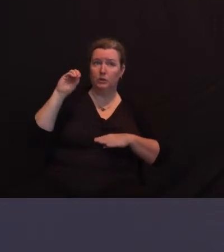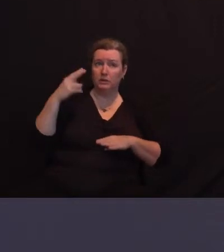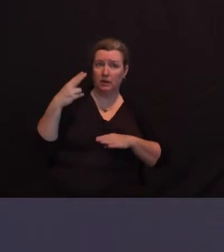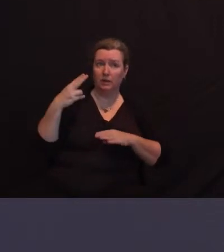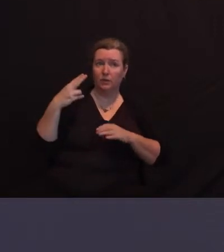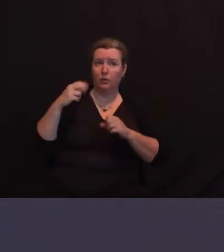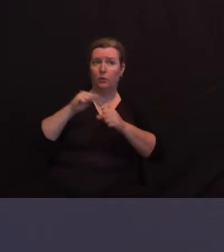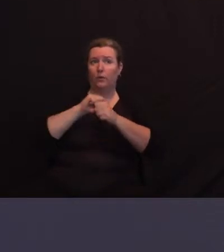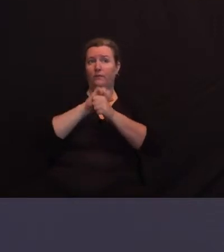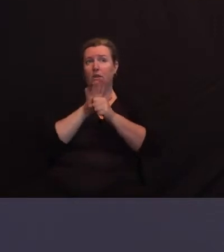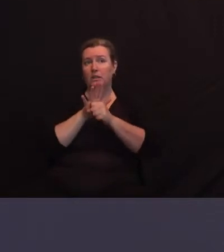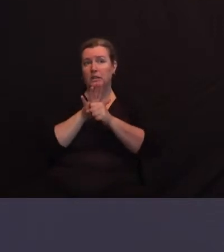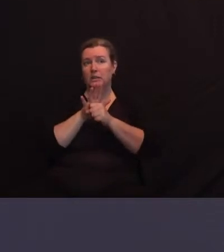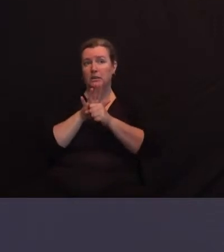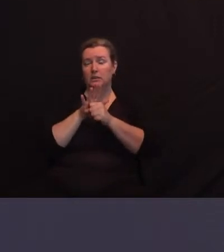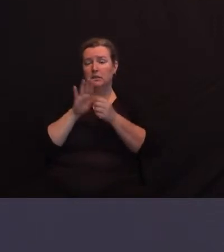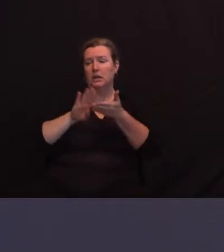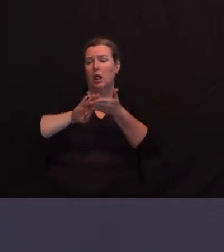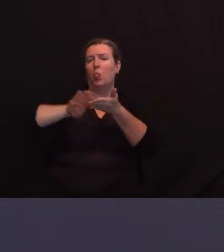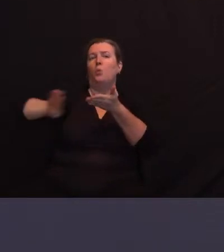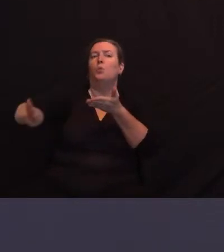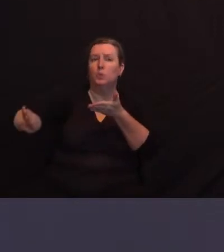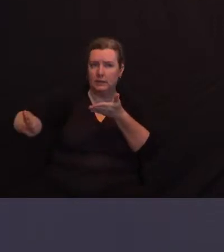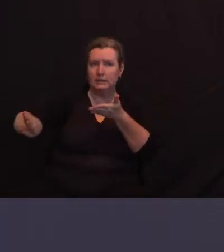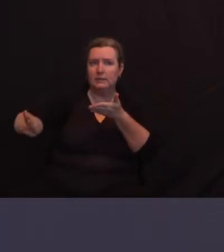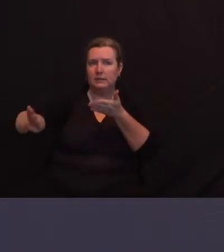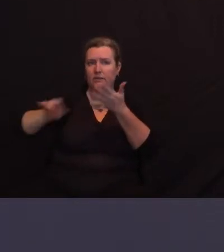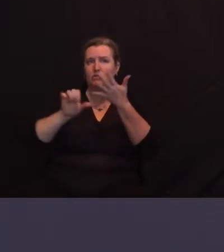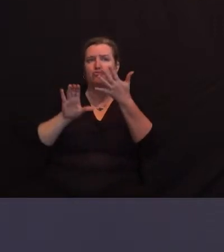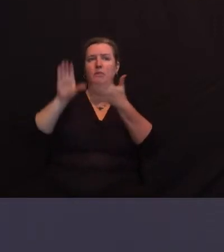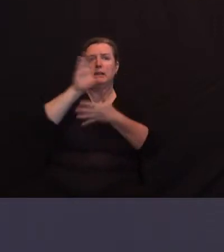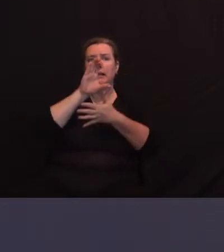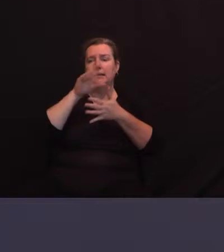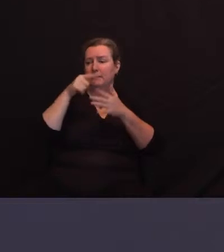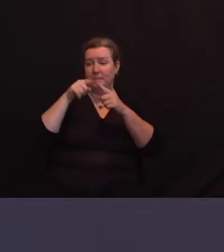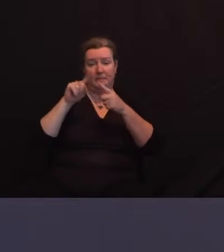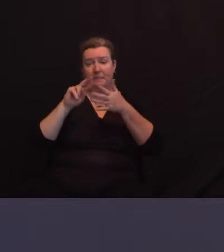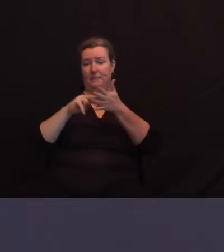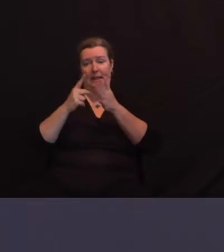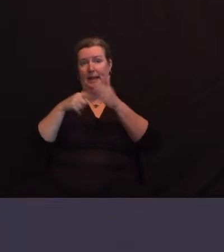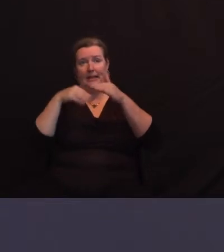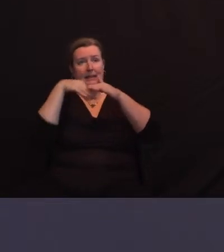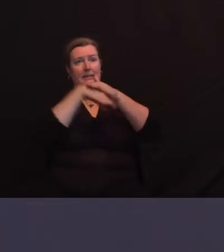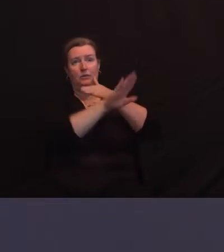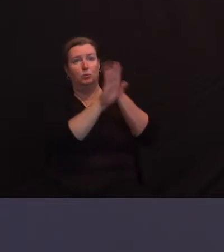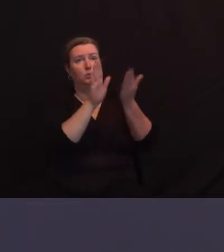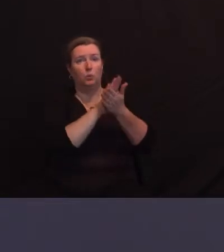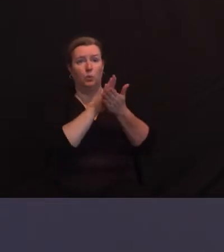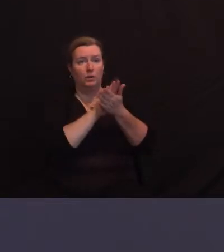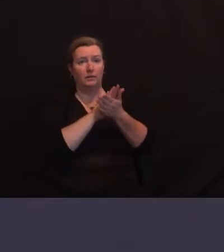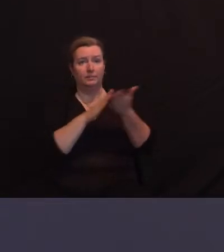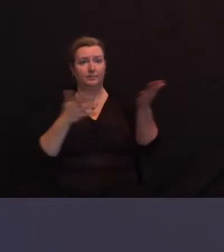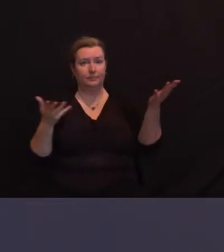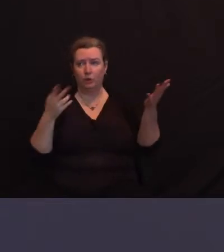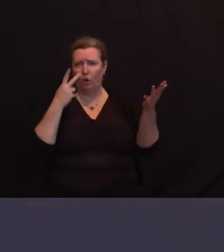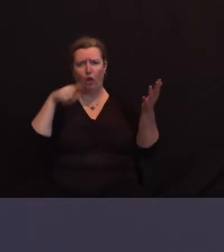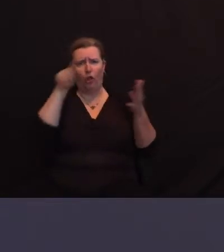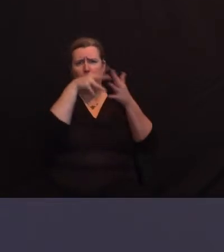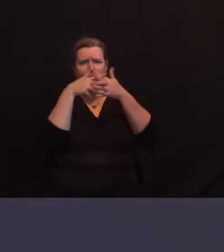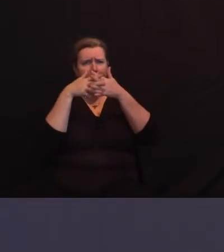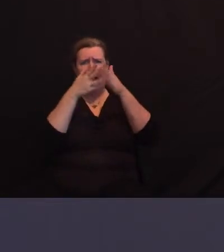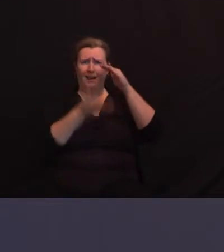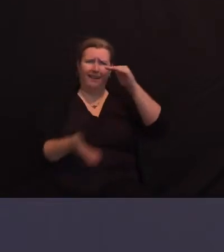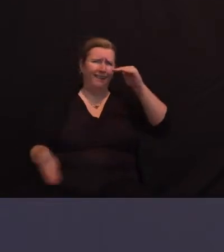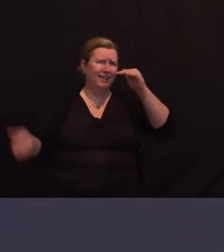and be excluded from schools. Given this memo and rising COVID metrics and today's announcements, is there a reason why you're